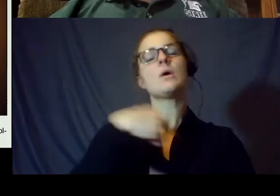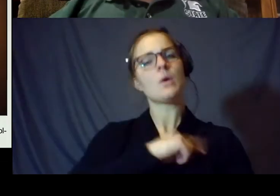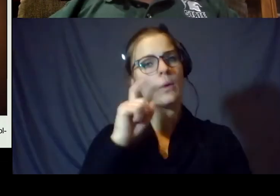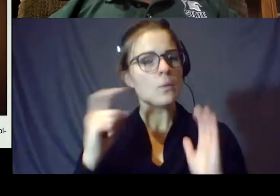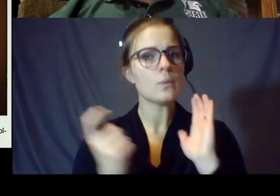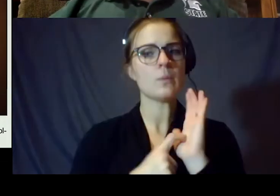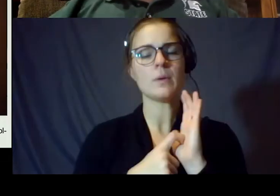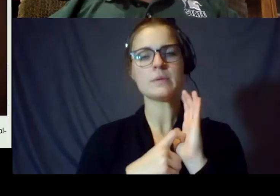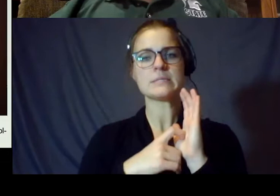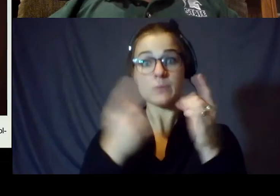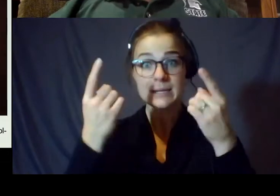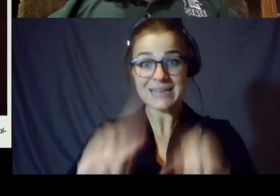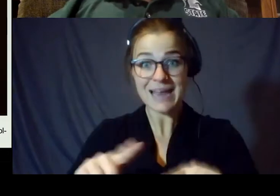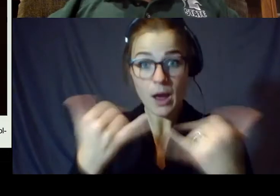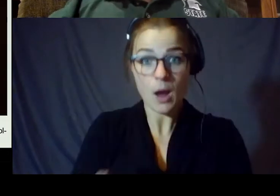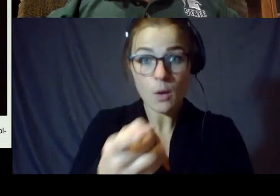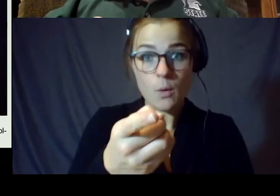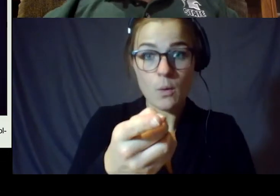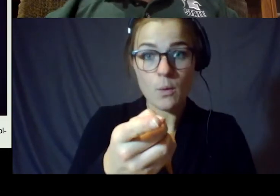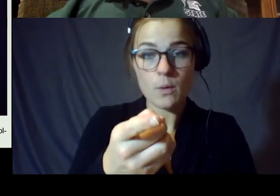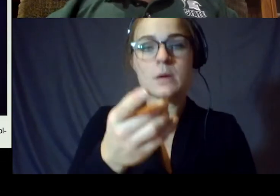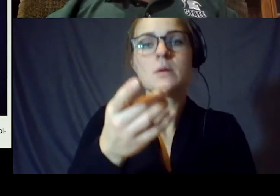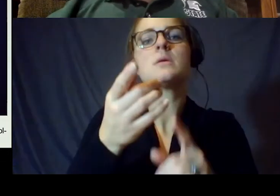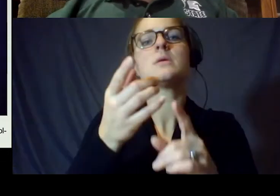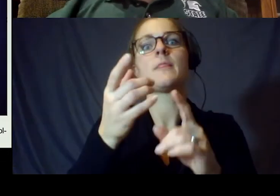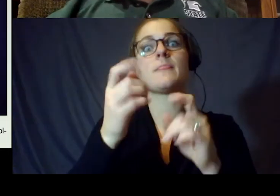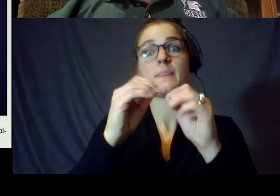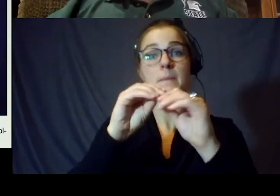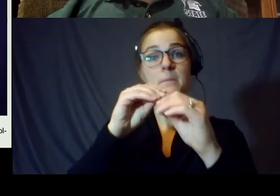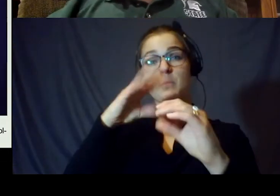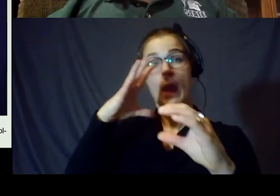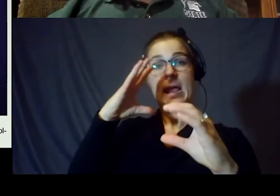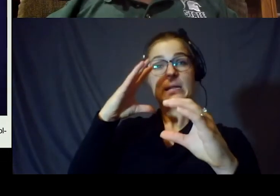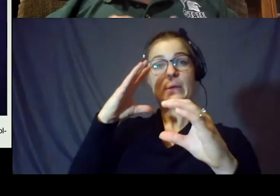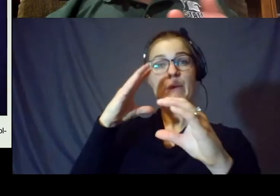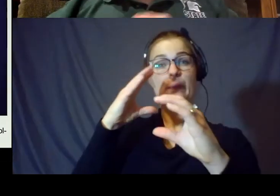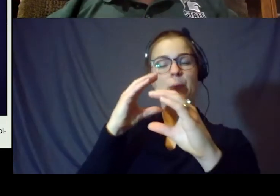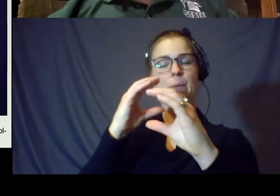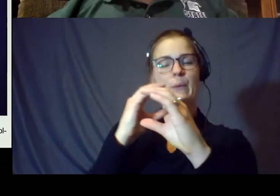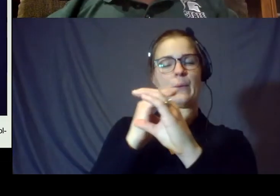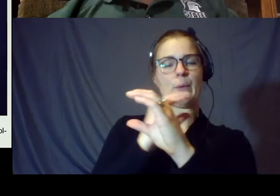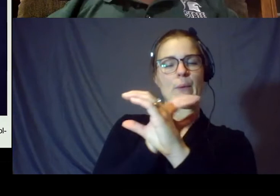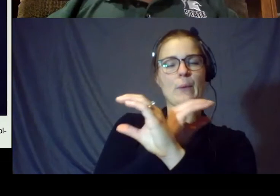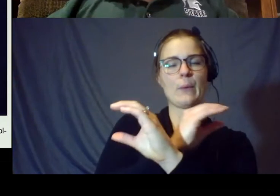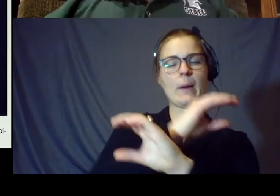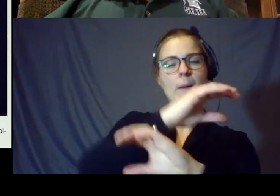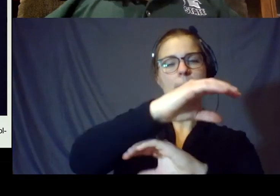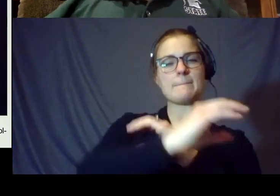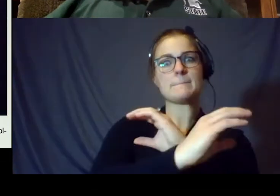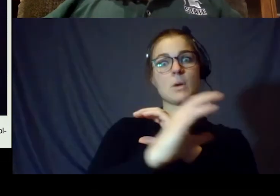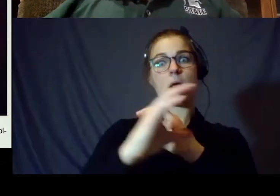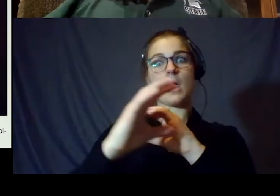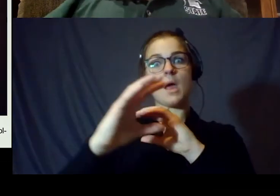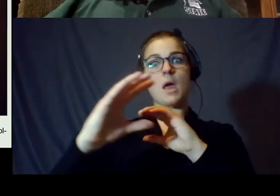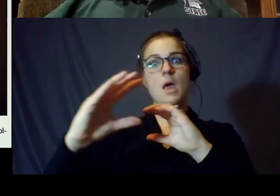moment that's coming up right now when the bright one is dipping, is blocked.